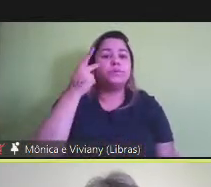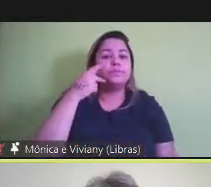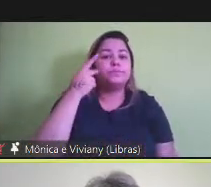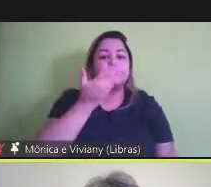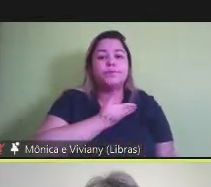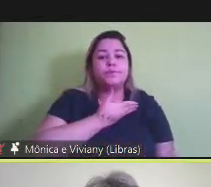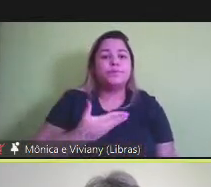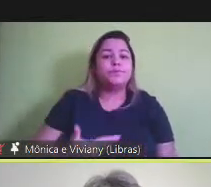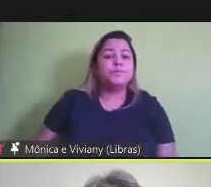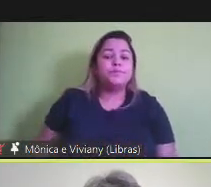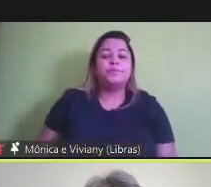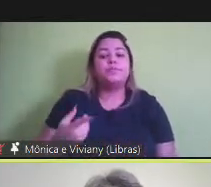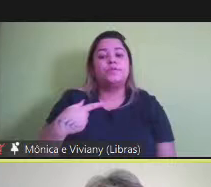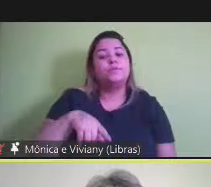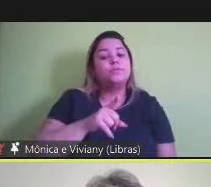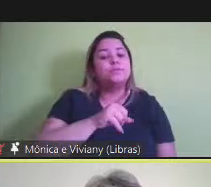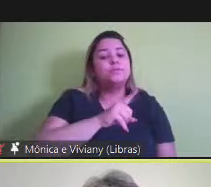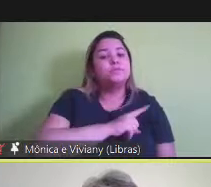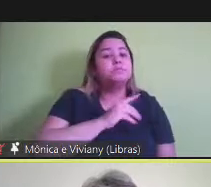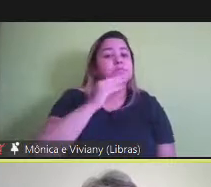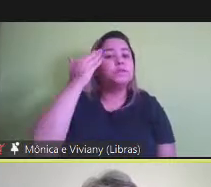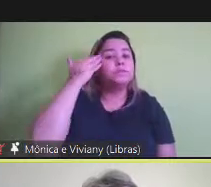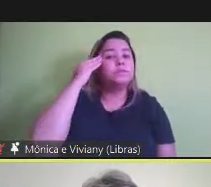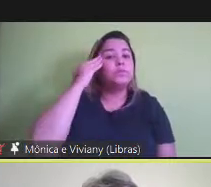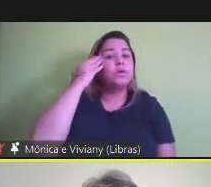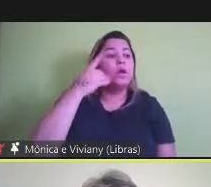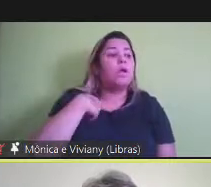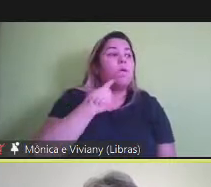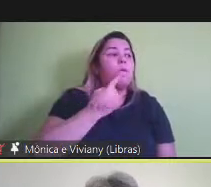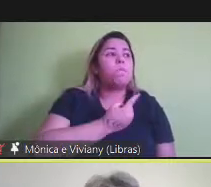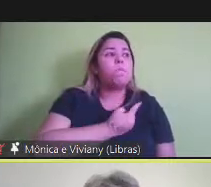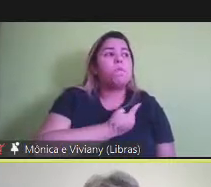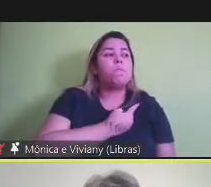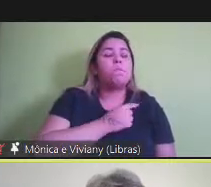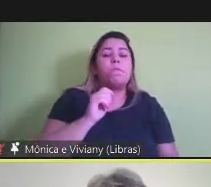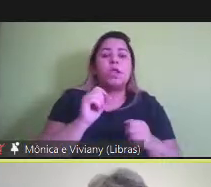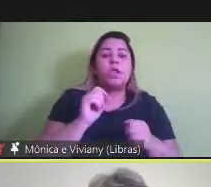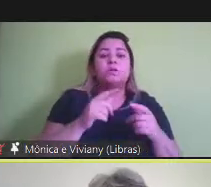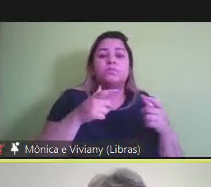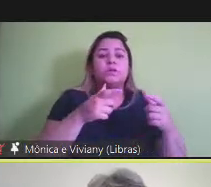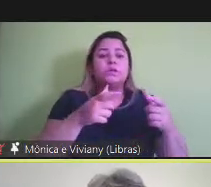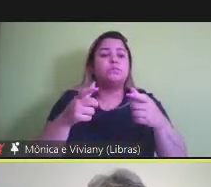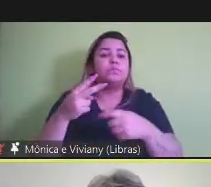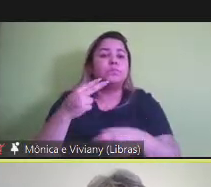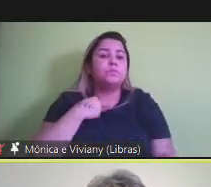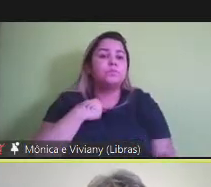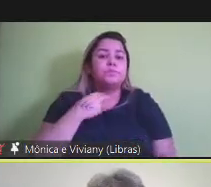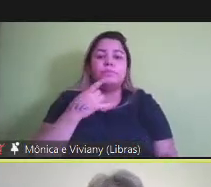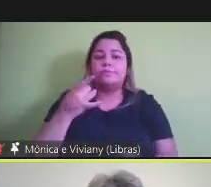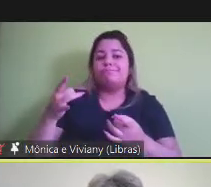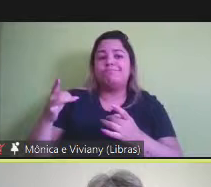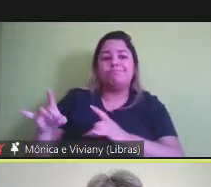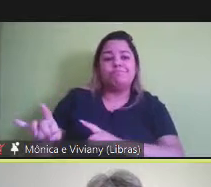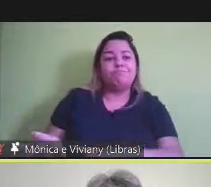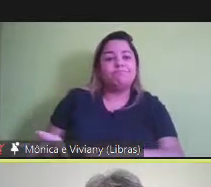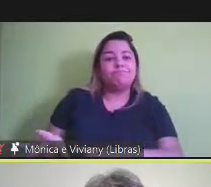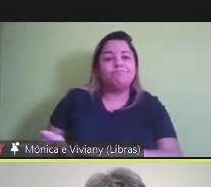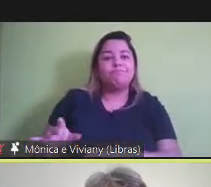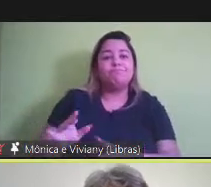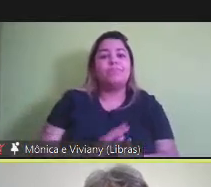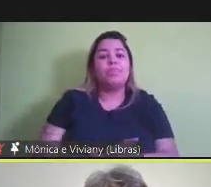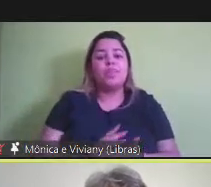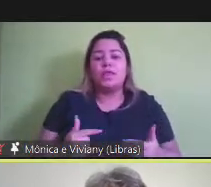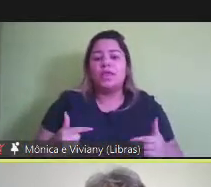public policies for us to think what we're going to do in that place. We cannot just